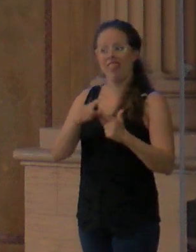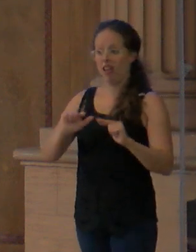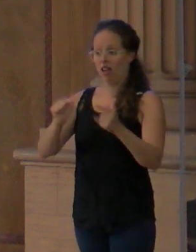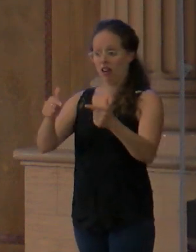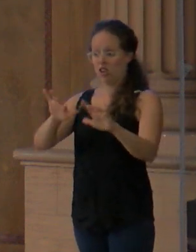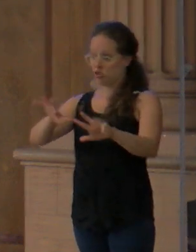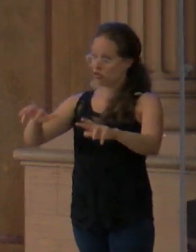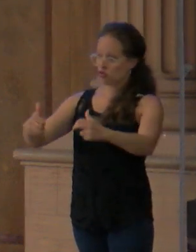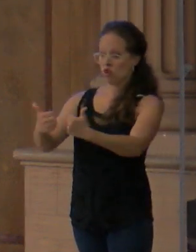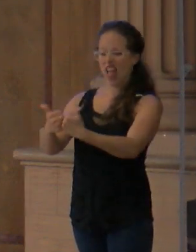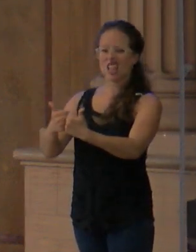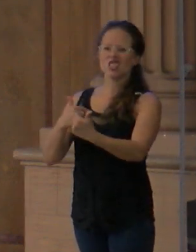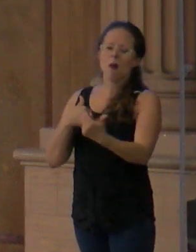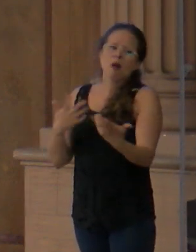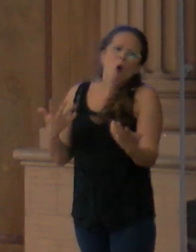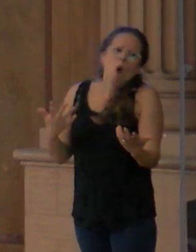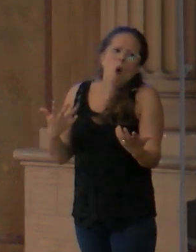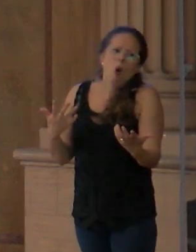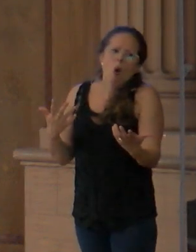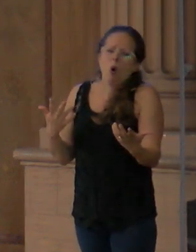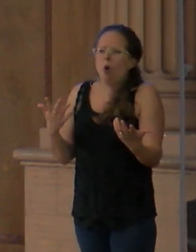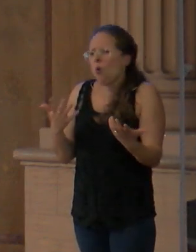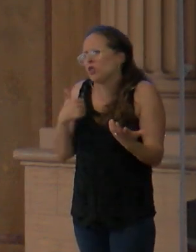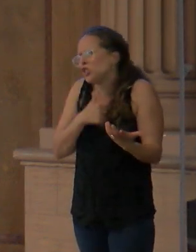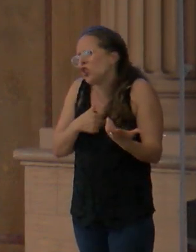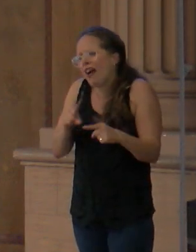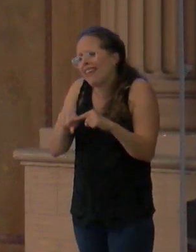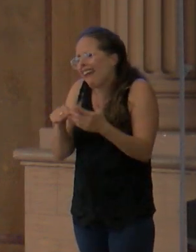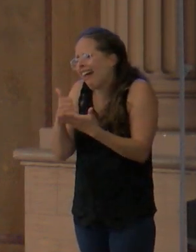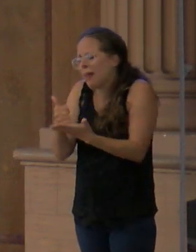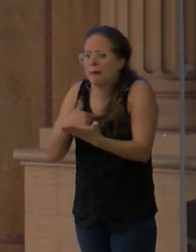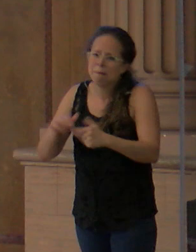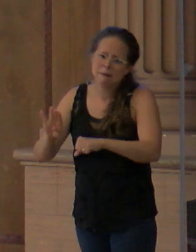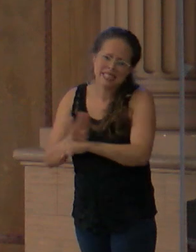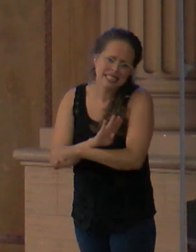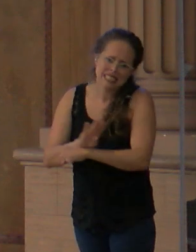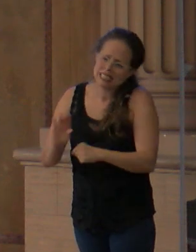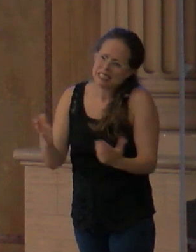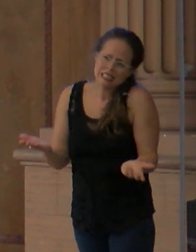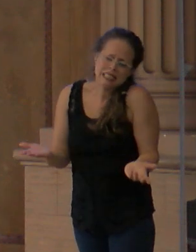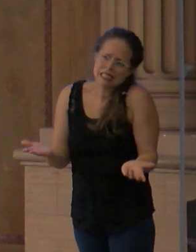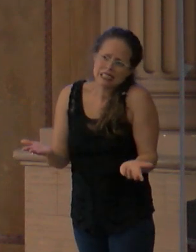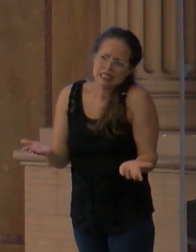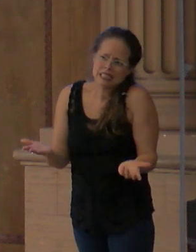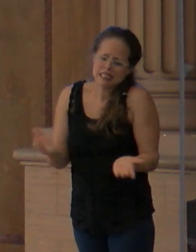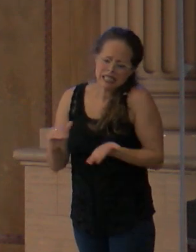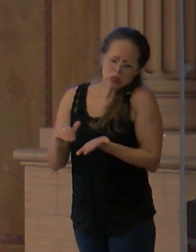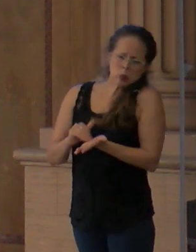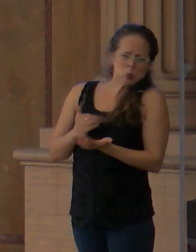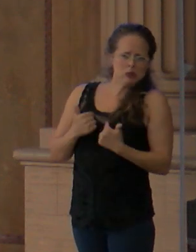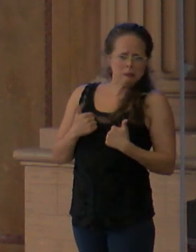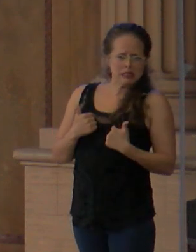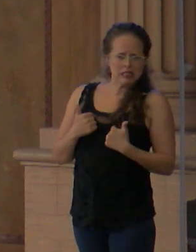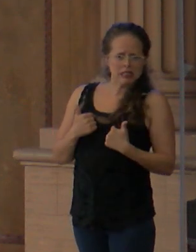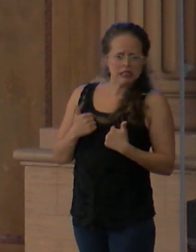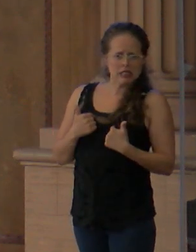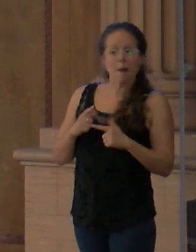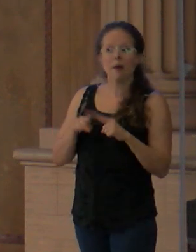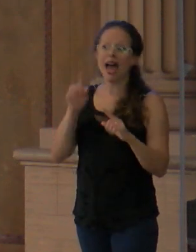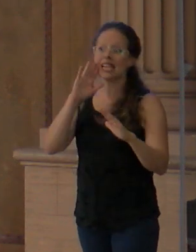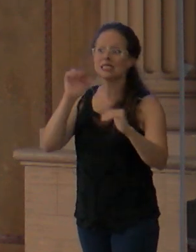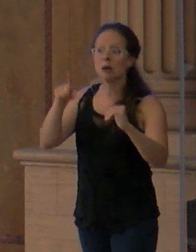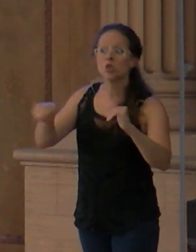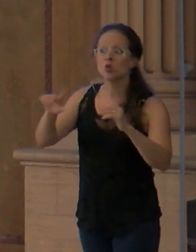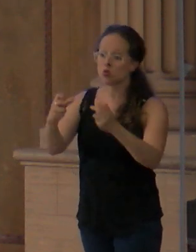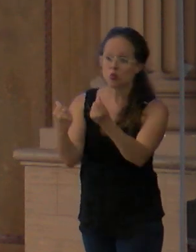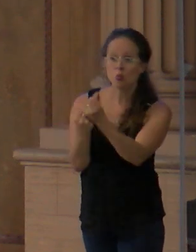reasons. My life's really full, I'm really busy, there are really hard things going on, but I excuse it in me and expect it